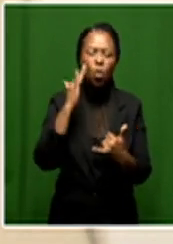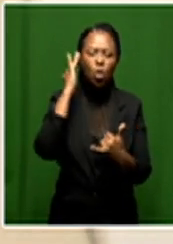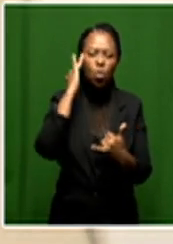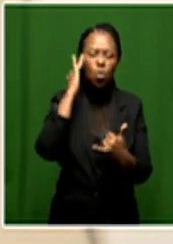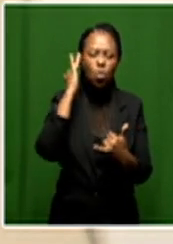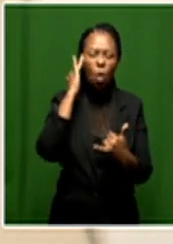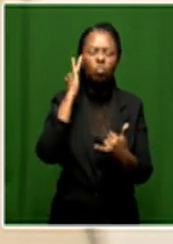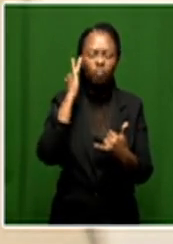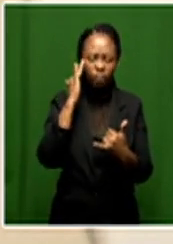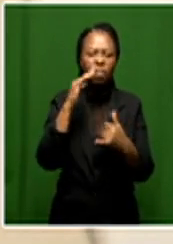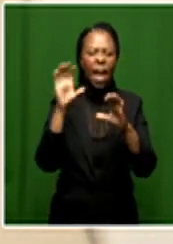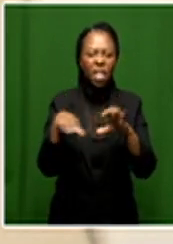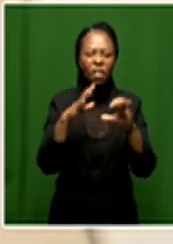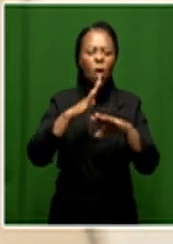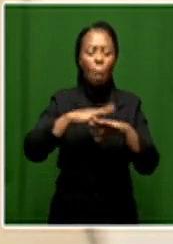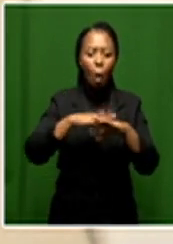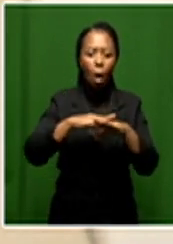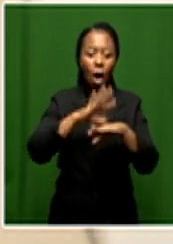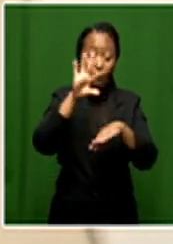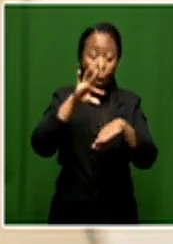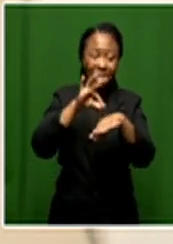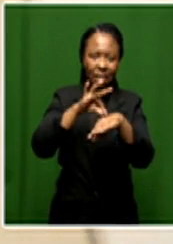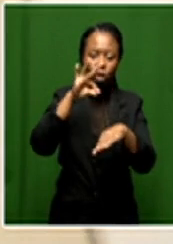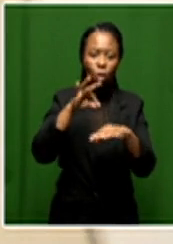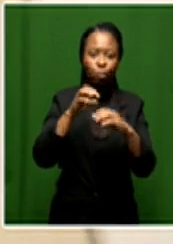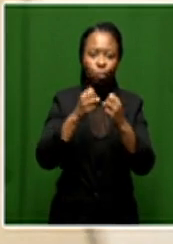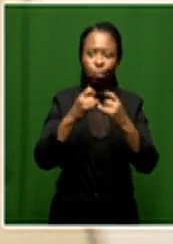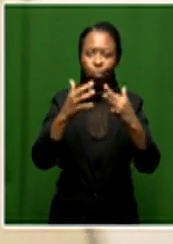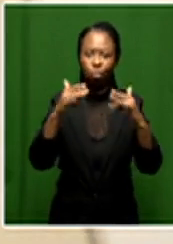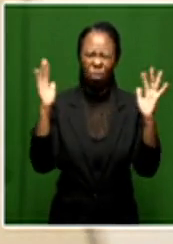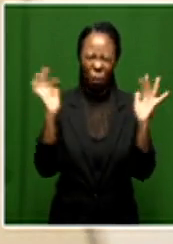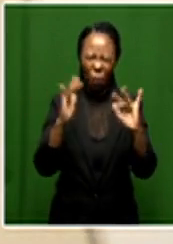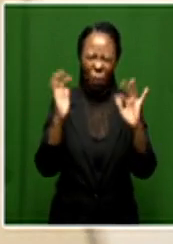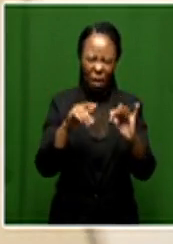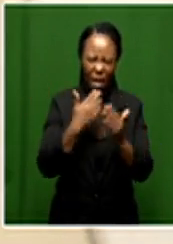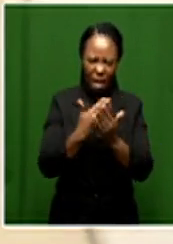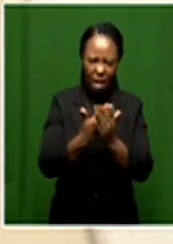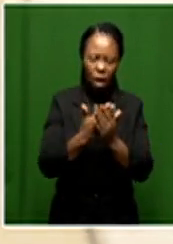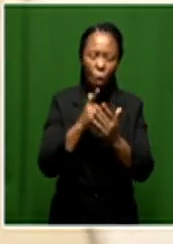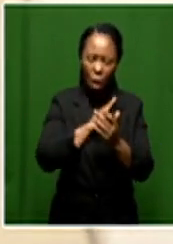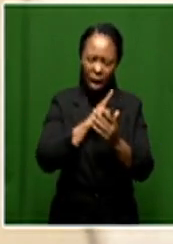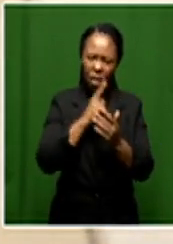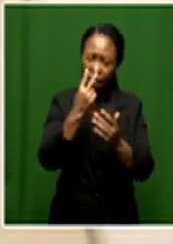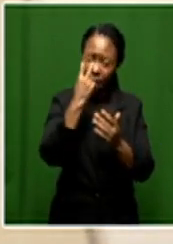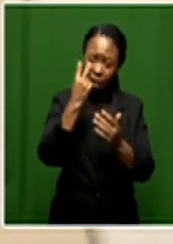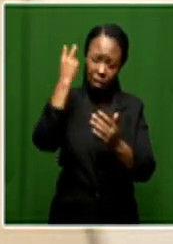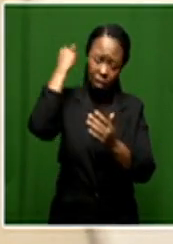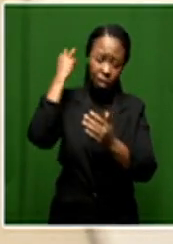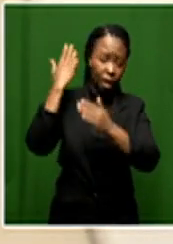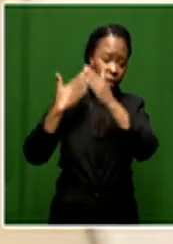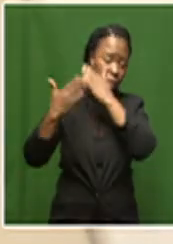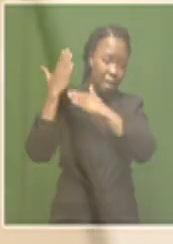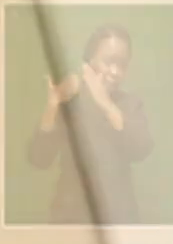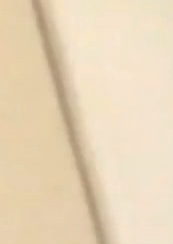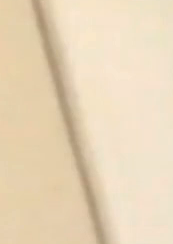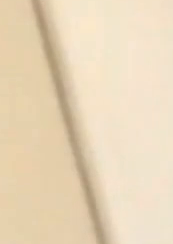increased activity of the mosquitoes. Then, if we go by history, the last case